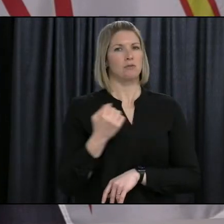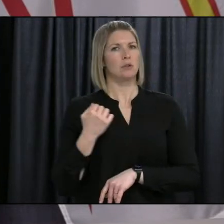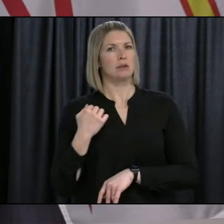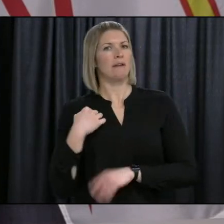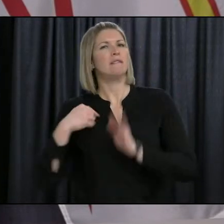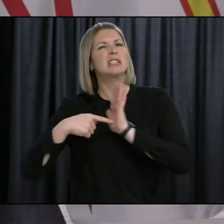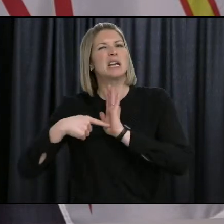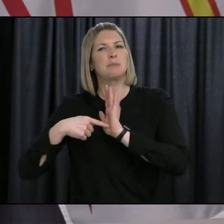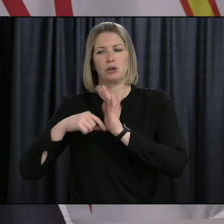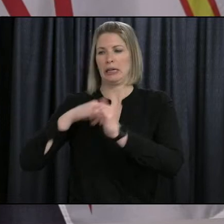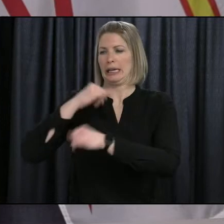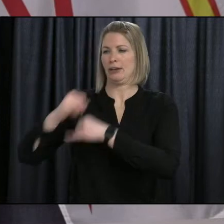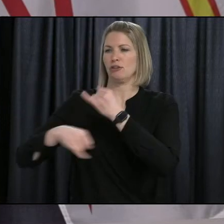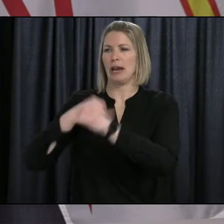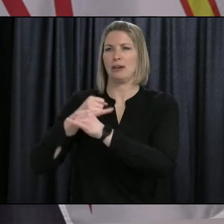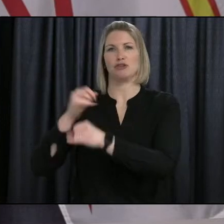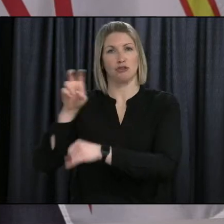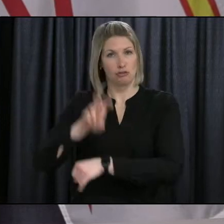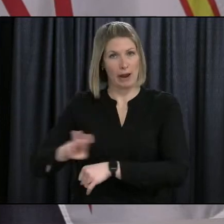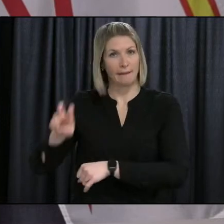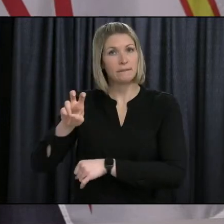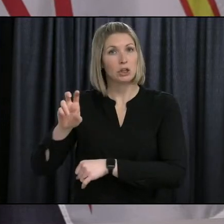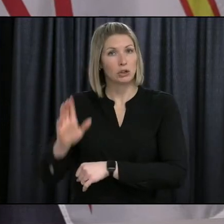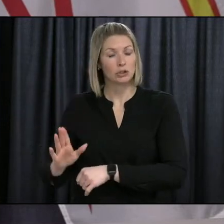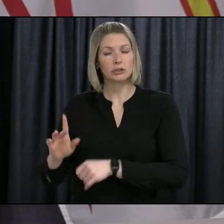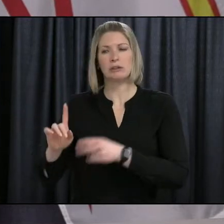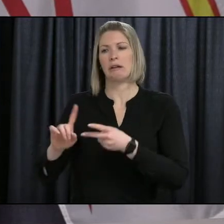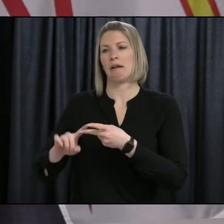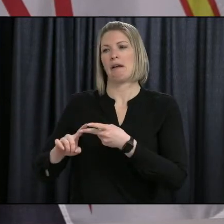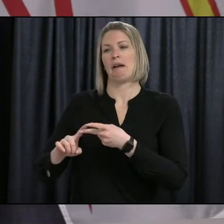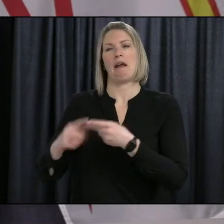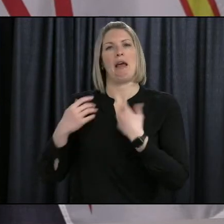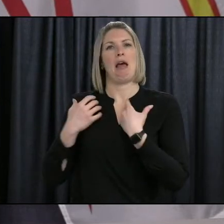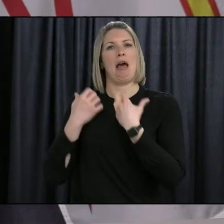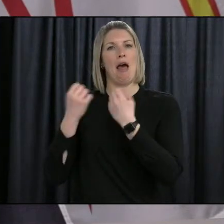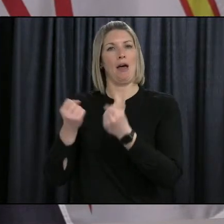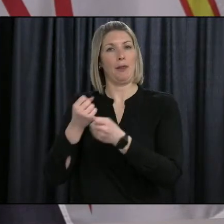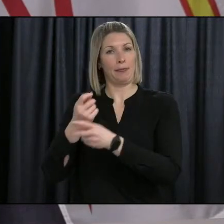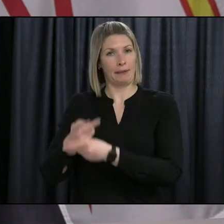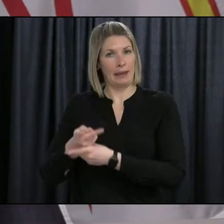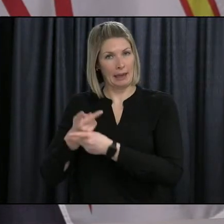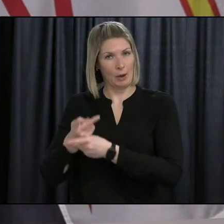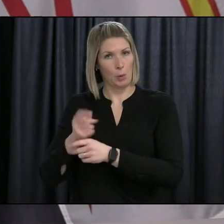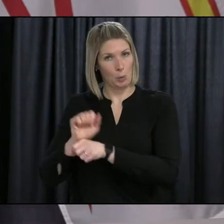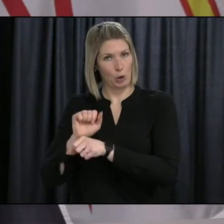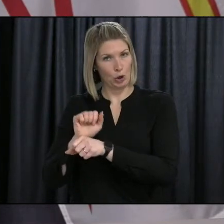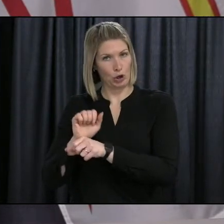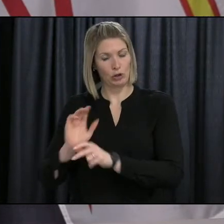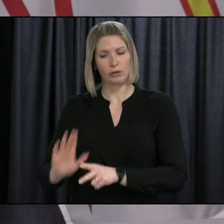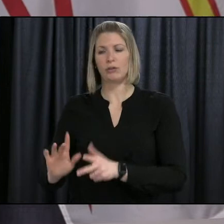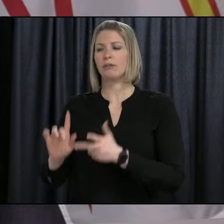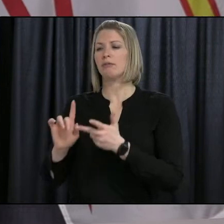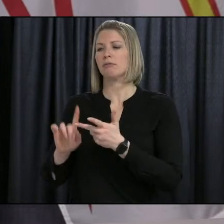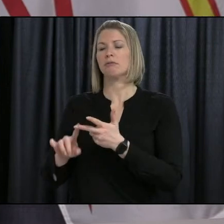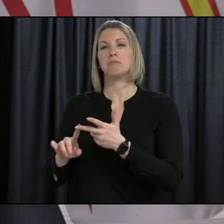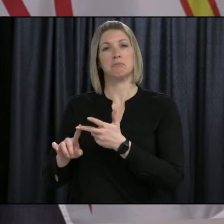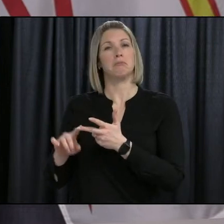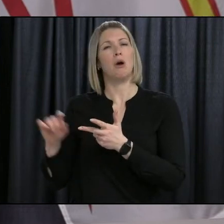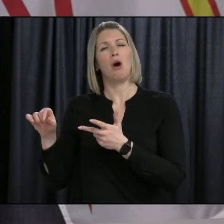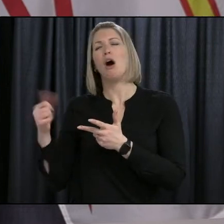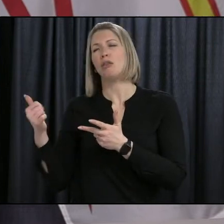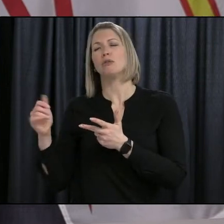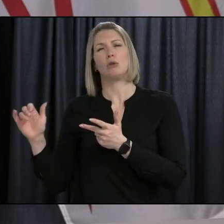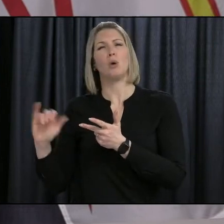international travelers. We're testing those related to healthcare workers. We're testing others that may